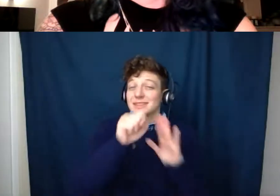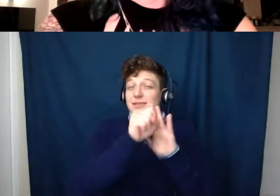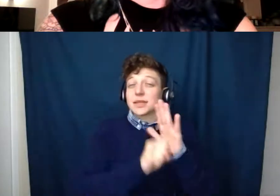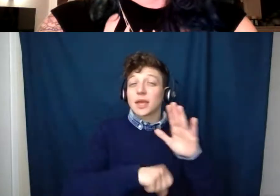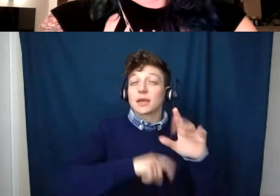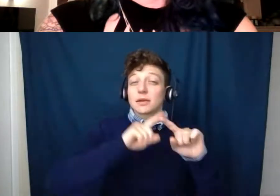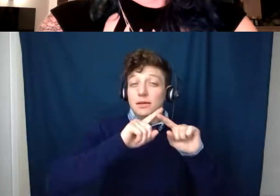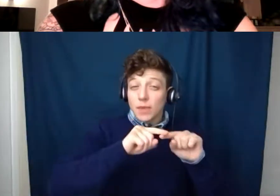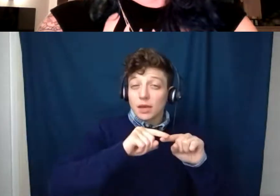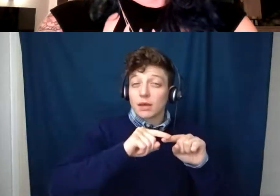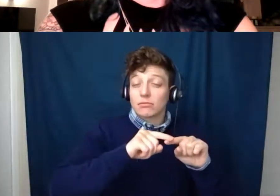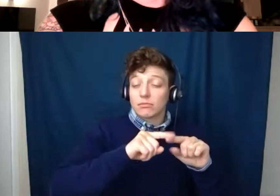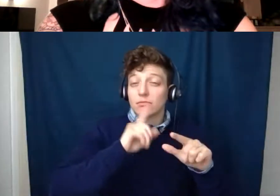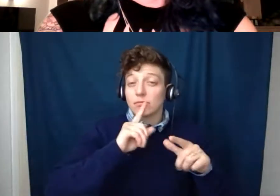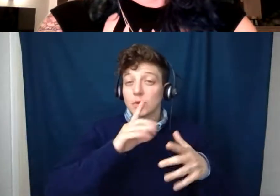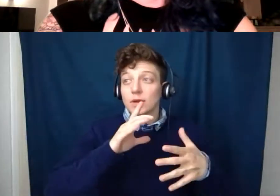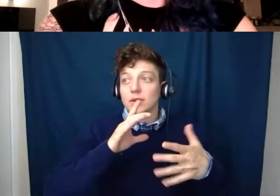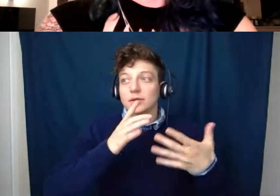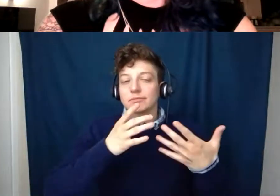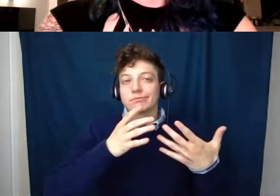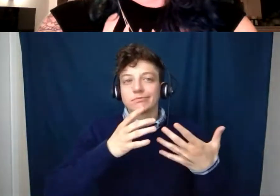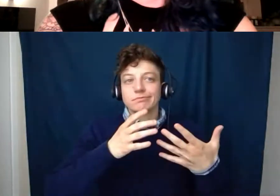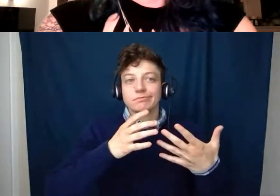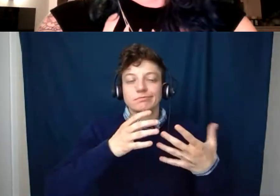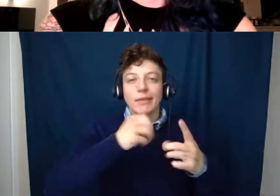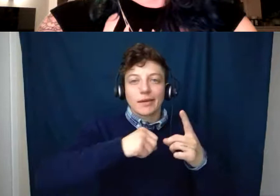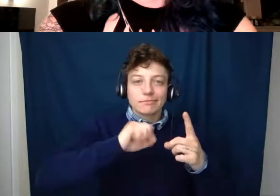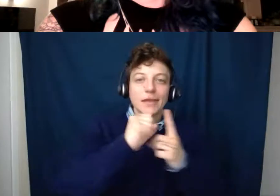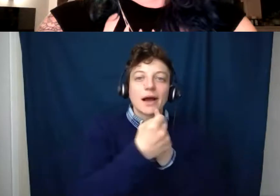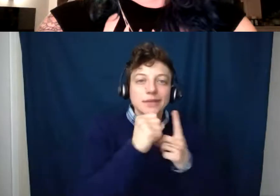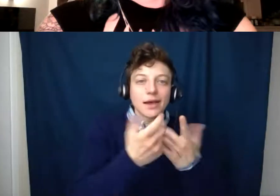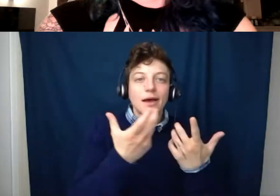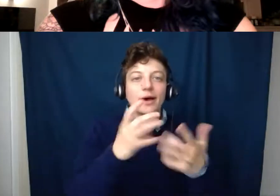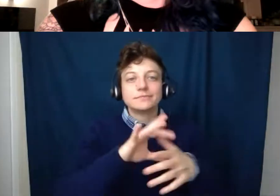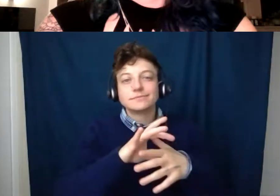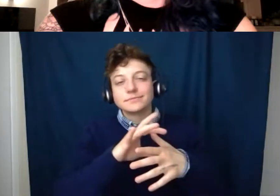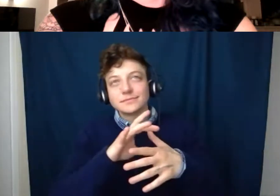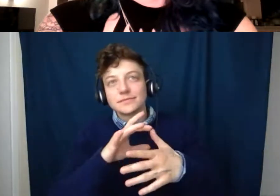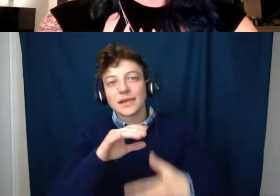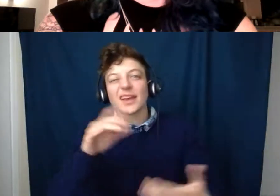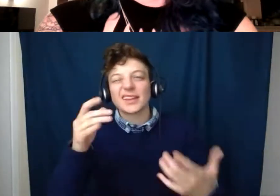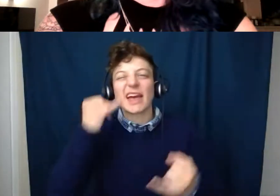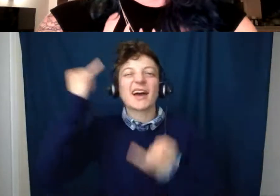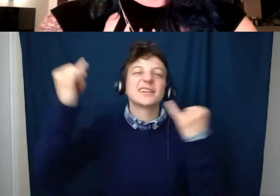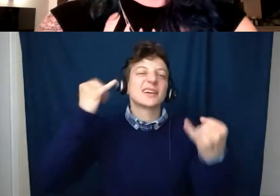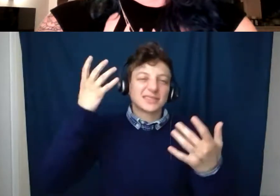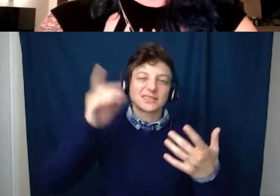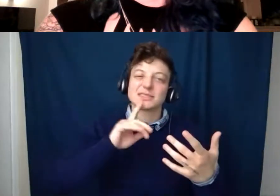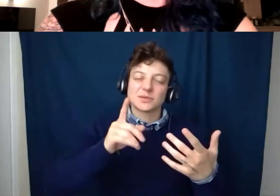like context dependent as well. And I think ideology plays a fairly large role in